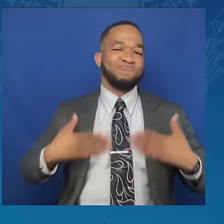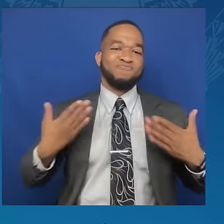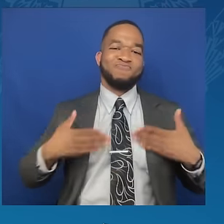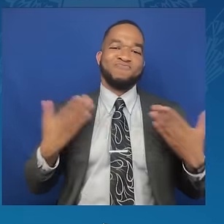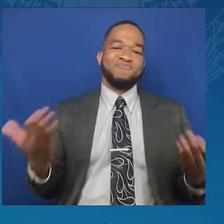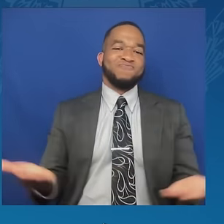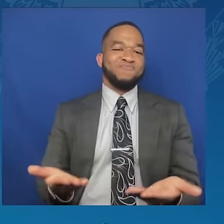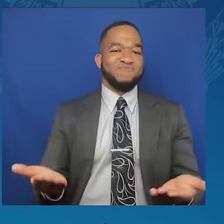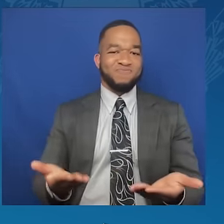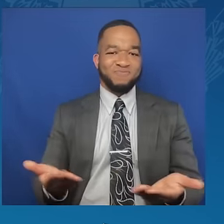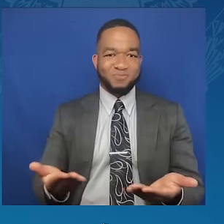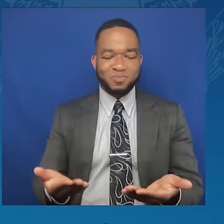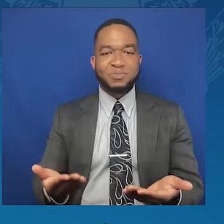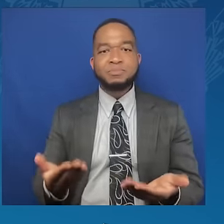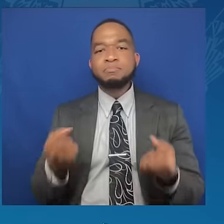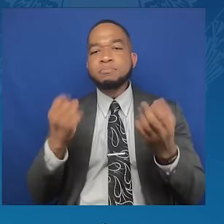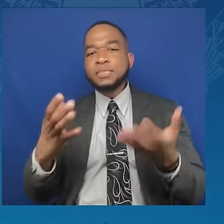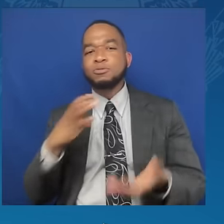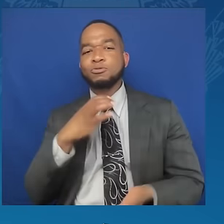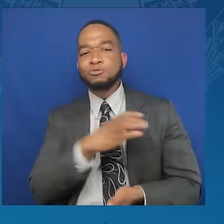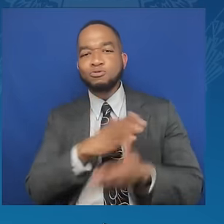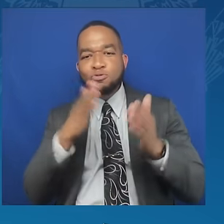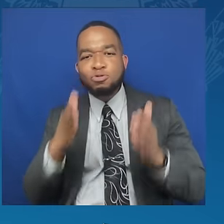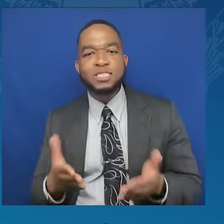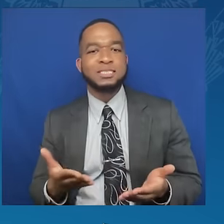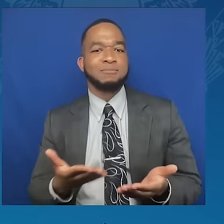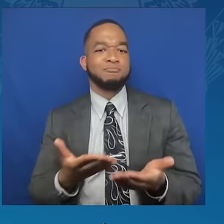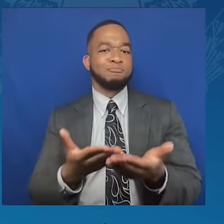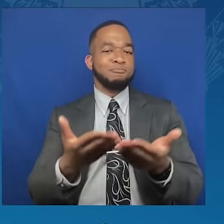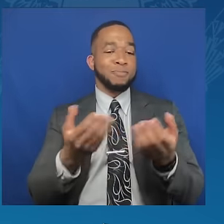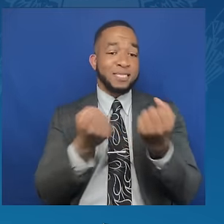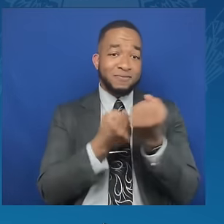dedicated activists, and dear friends.